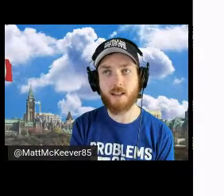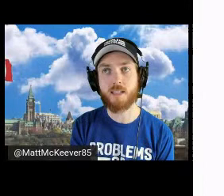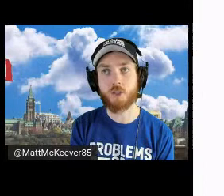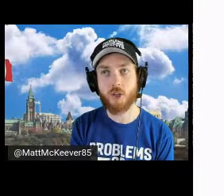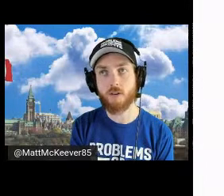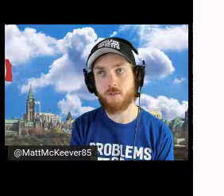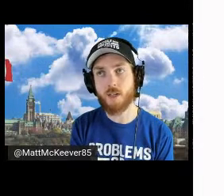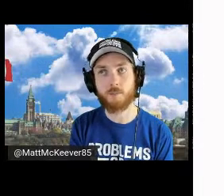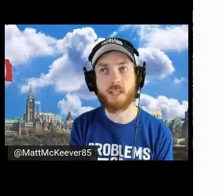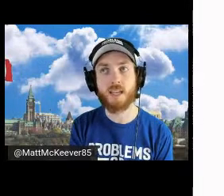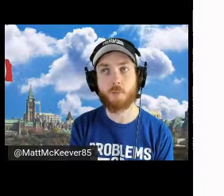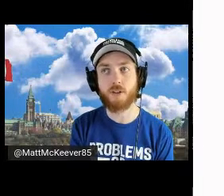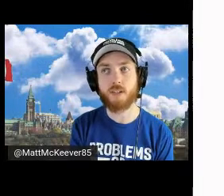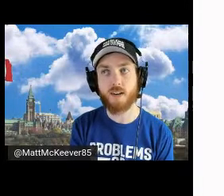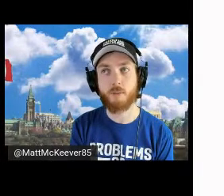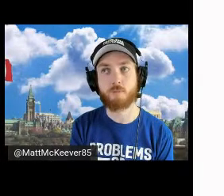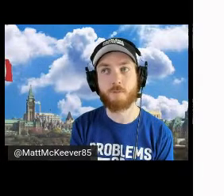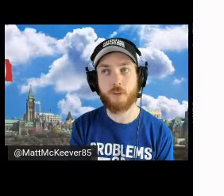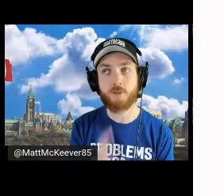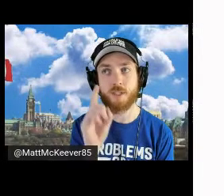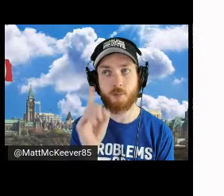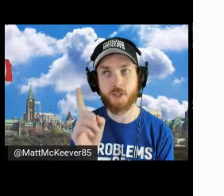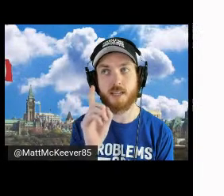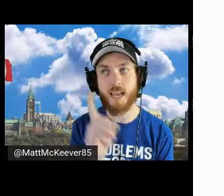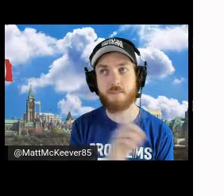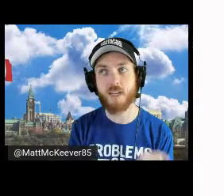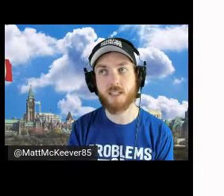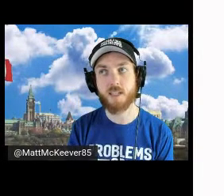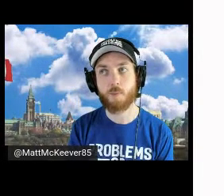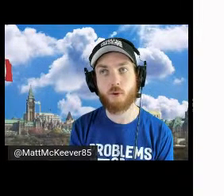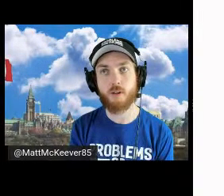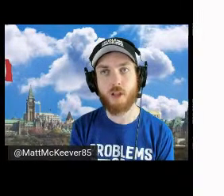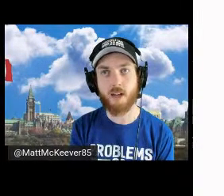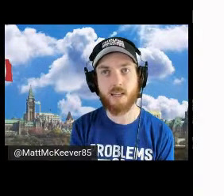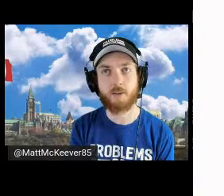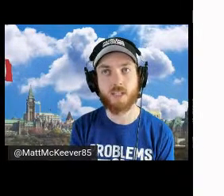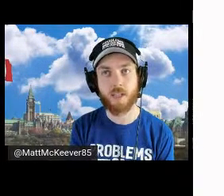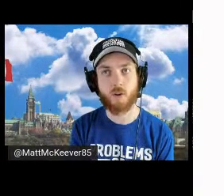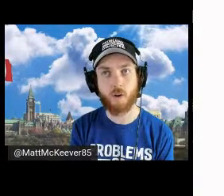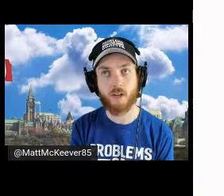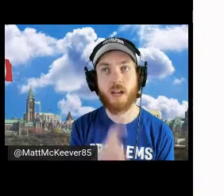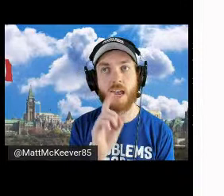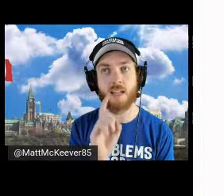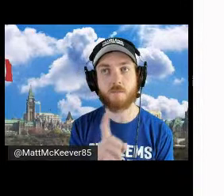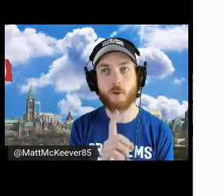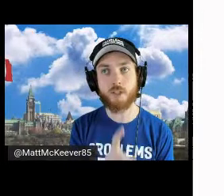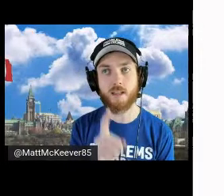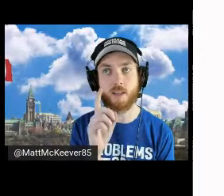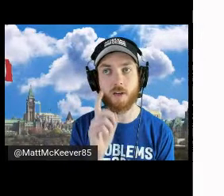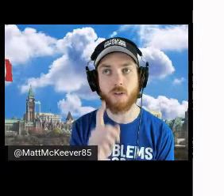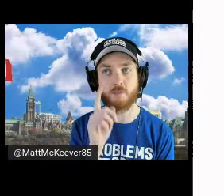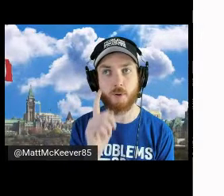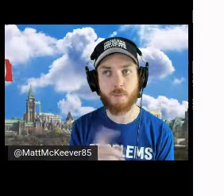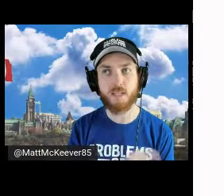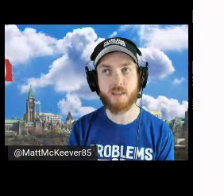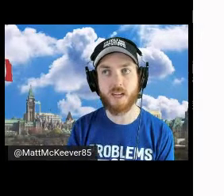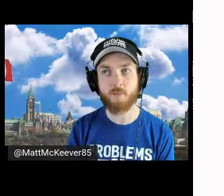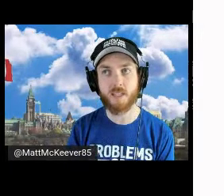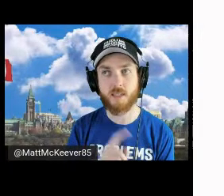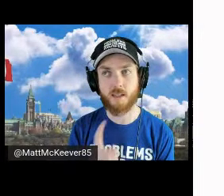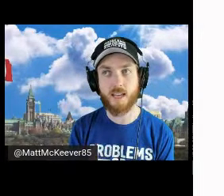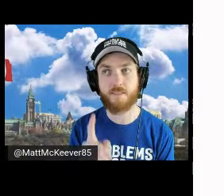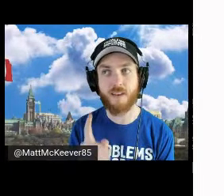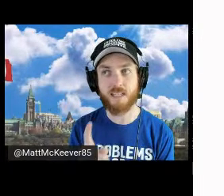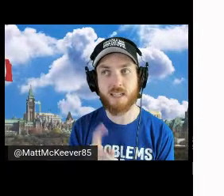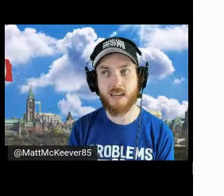of violating charter freedoms, the Alberta government refuses to present evidence in support of lockdowns in court. And unfortunately, the courts have permitted the